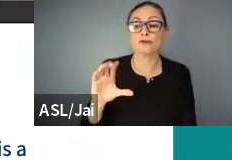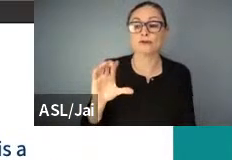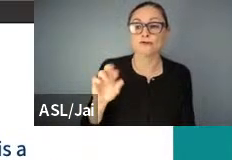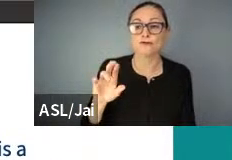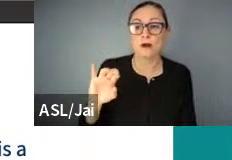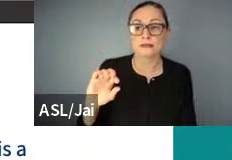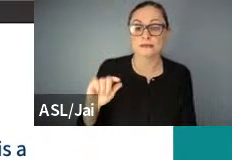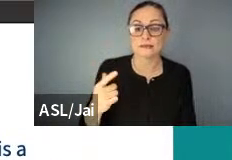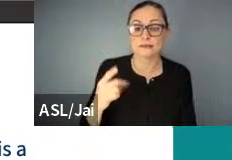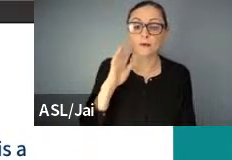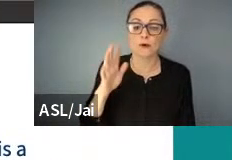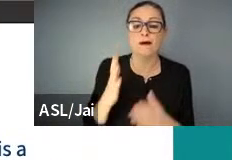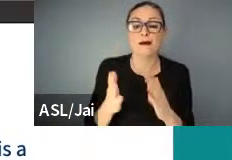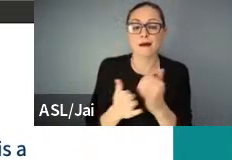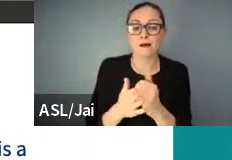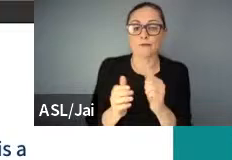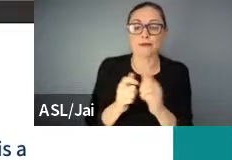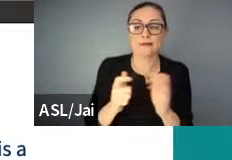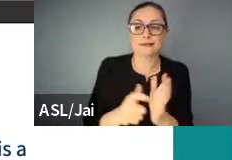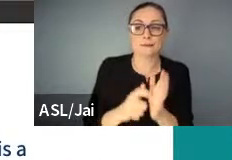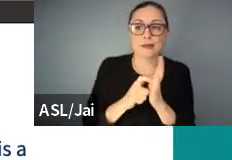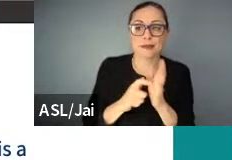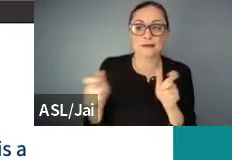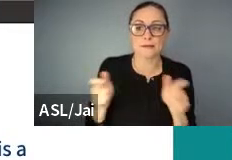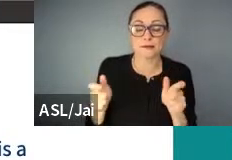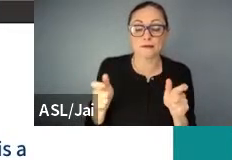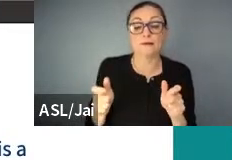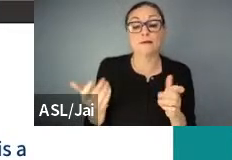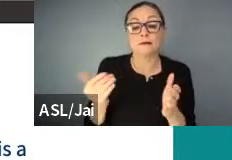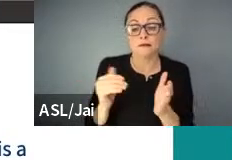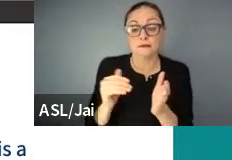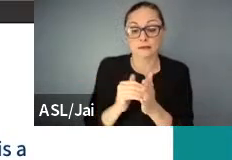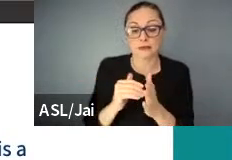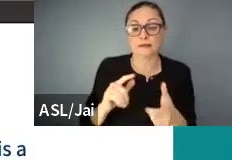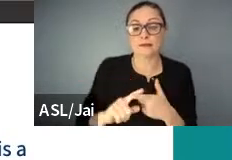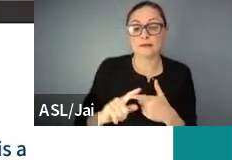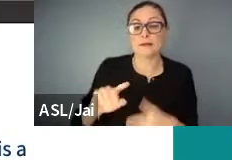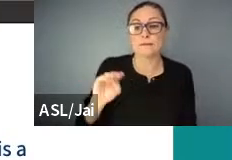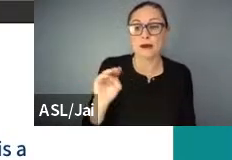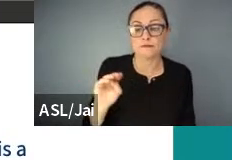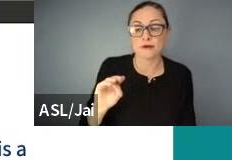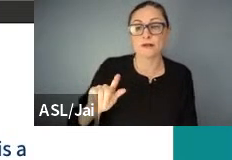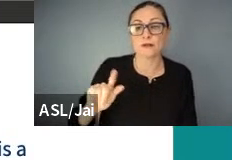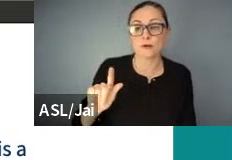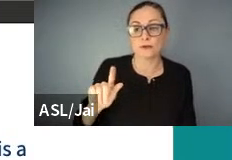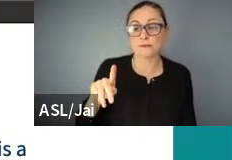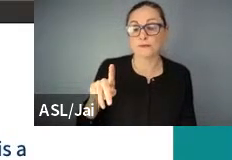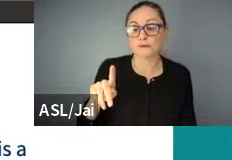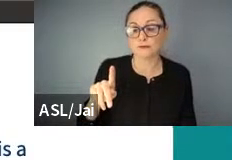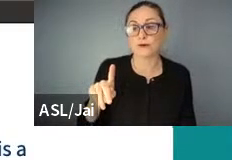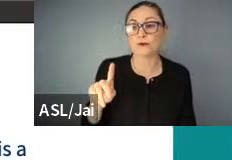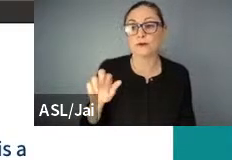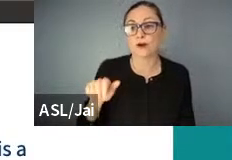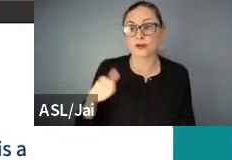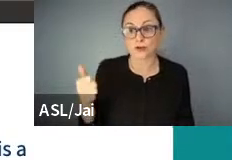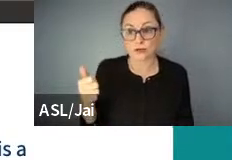help with demand management. Again, the modified locally preferred alternative will be compared to the no-build alternative.